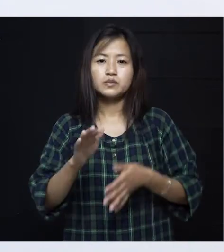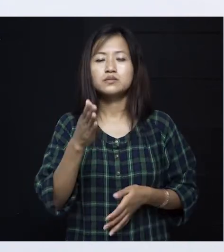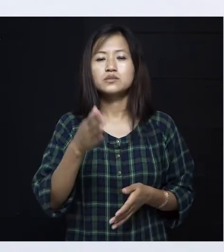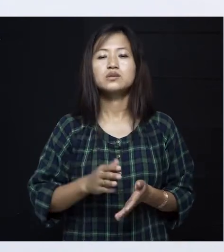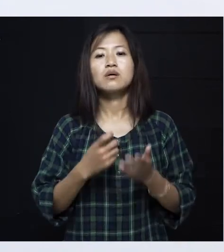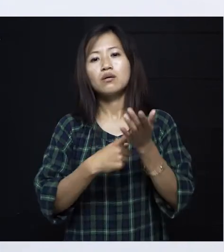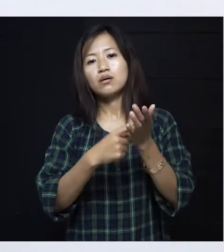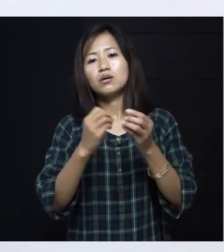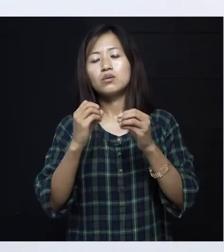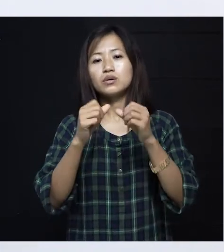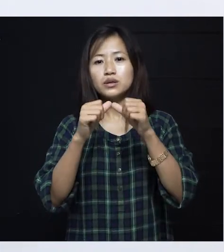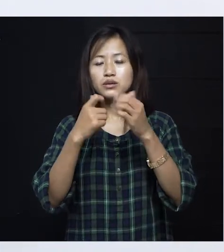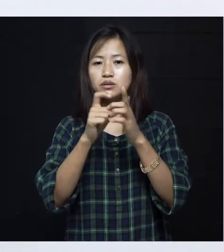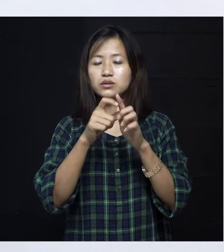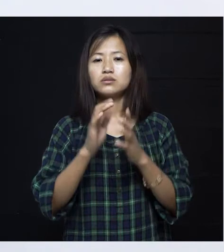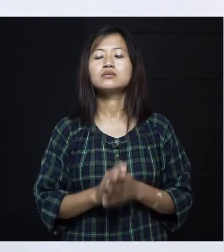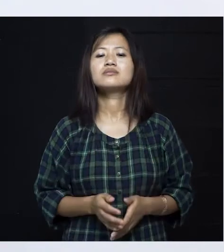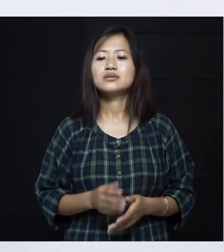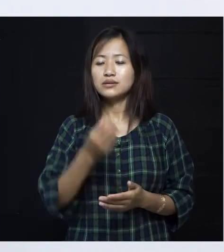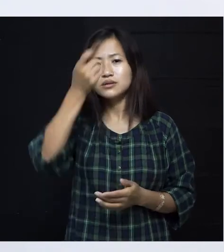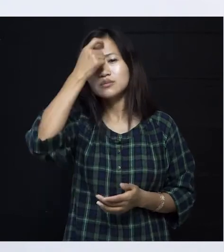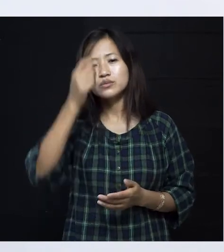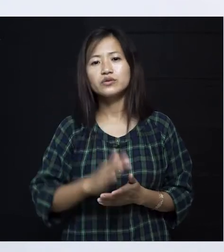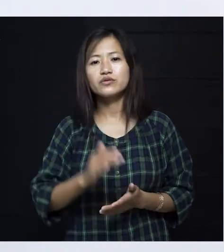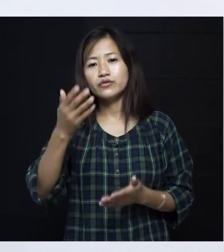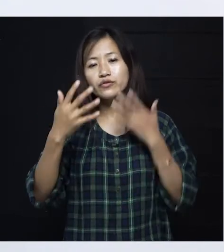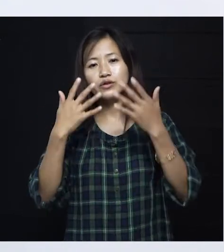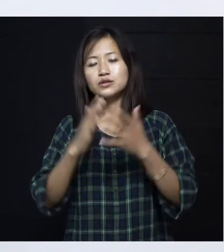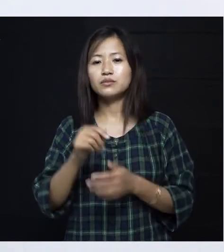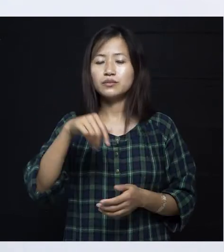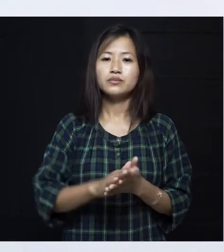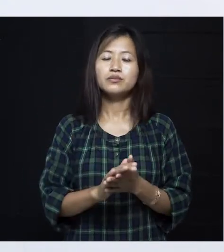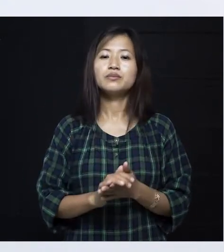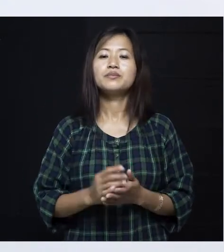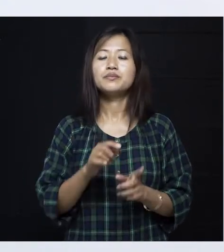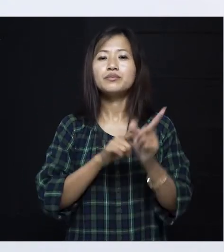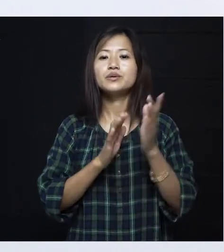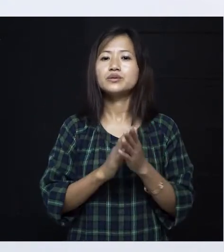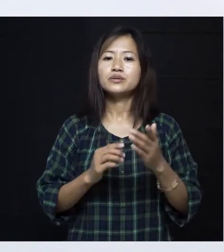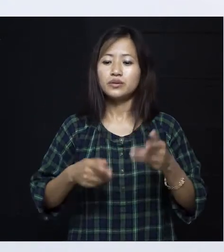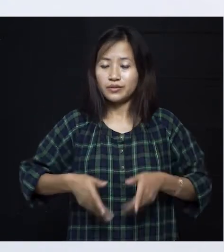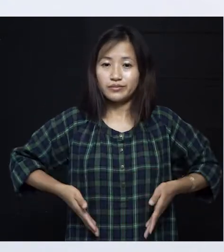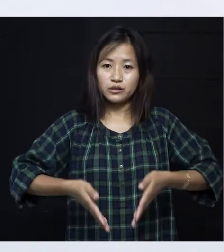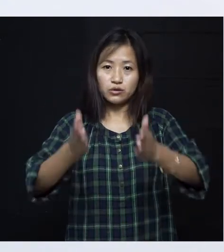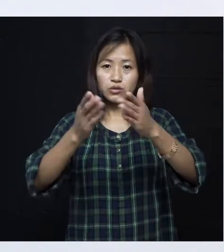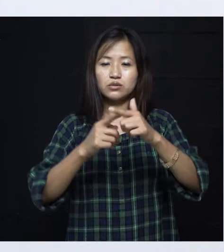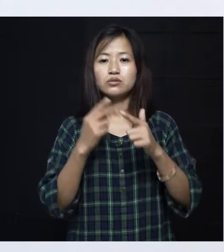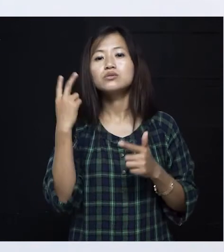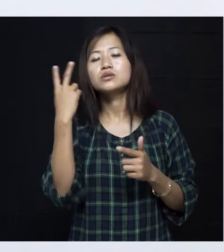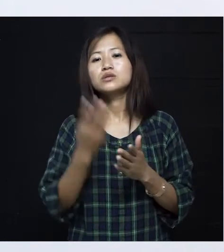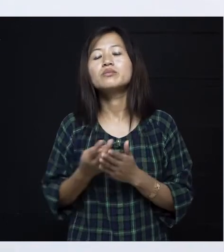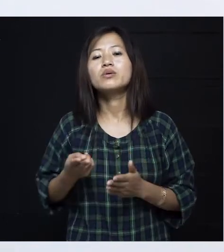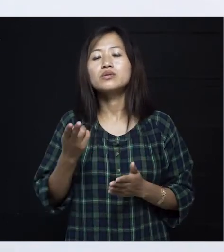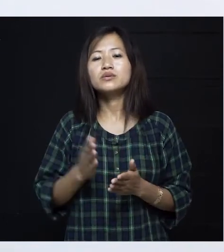is the disadvantage. Okay, that is a problem that is being faced by the road transport. Okay, it is inadequate. That